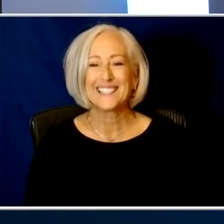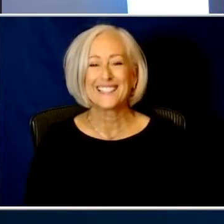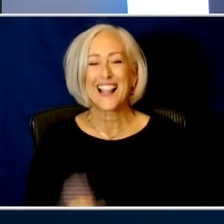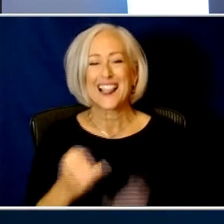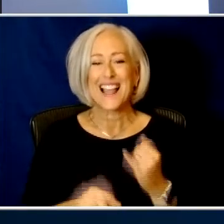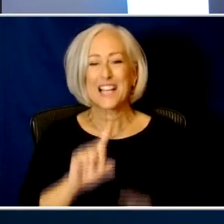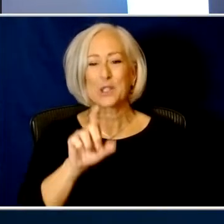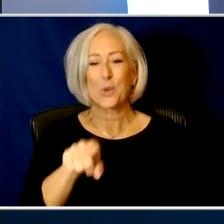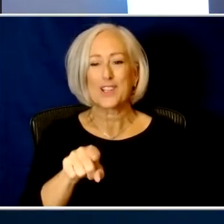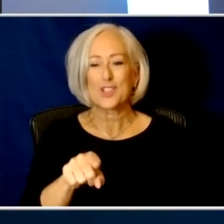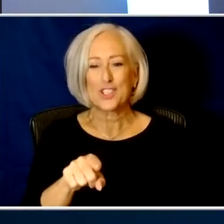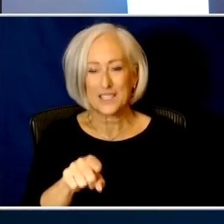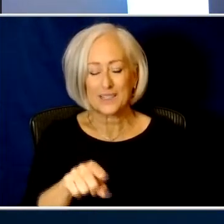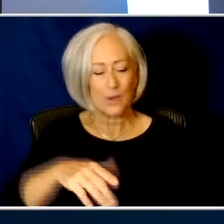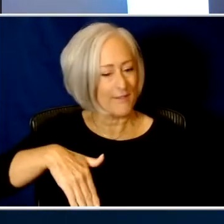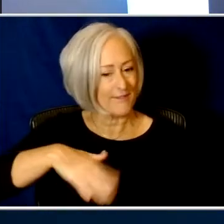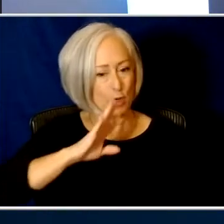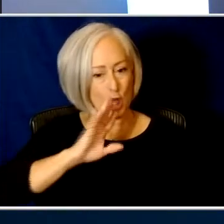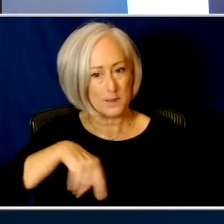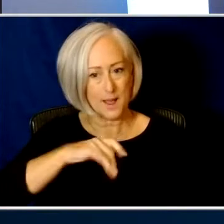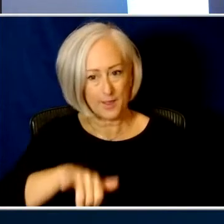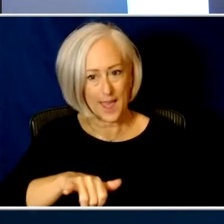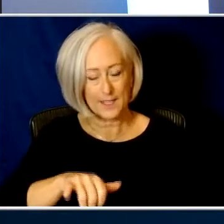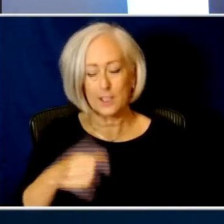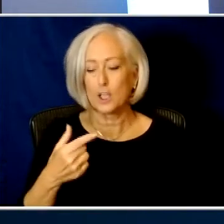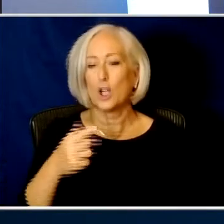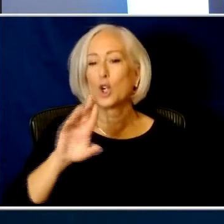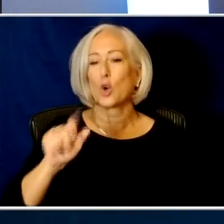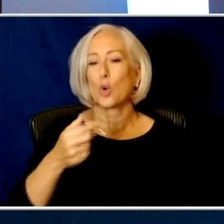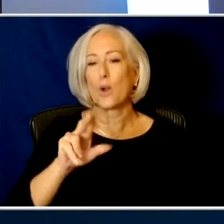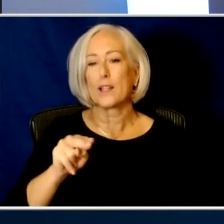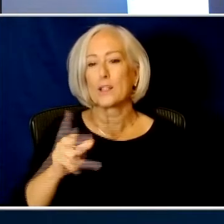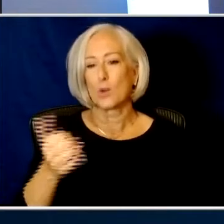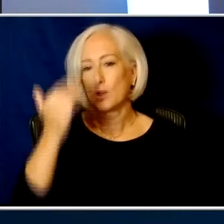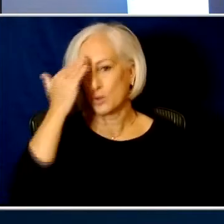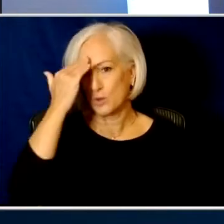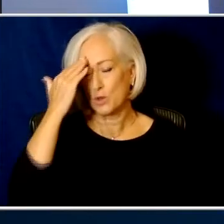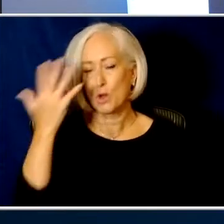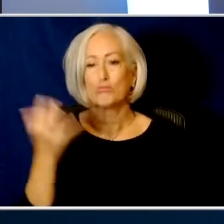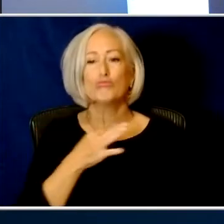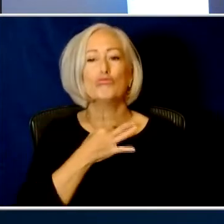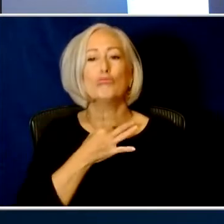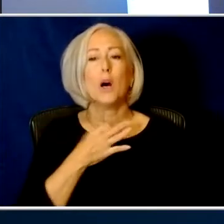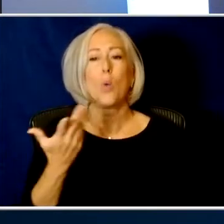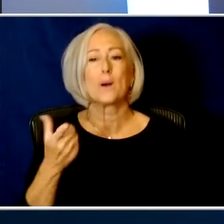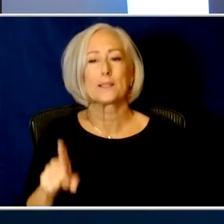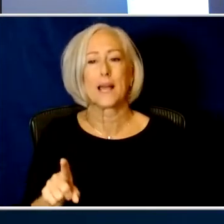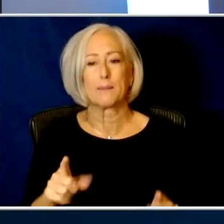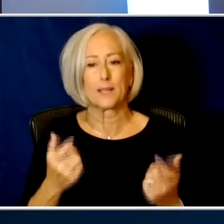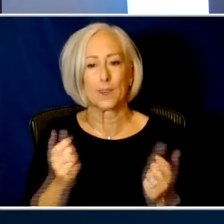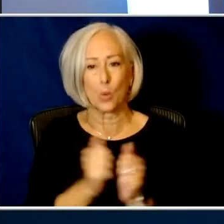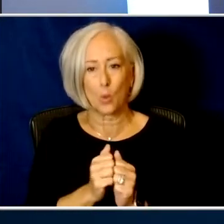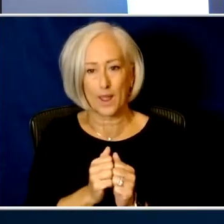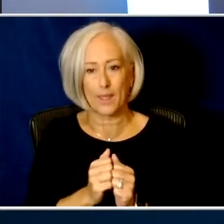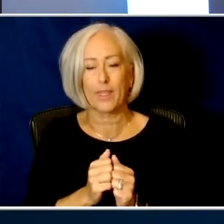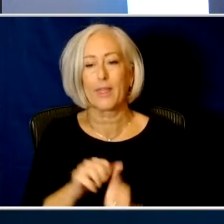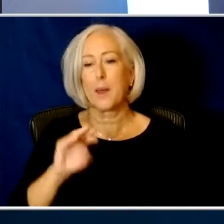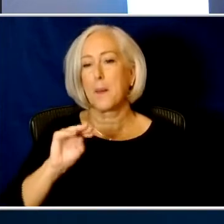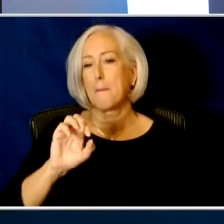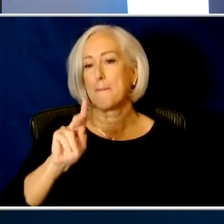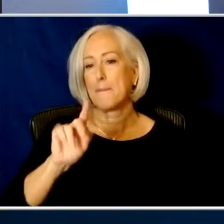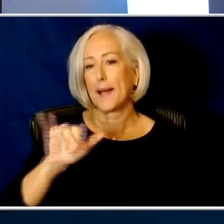get the final word from your physician that's prescribing that. But I think anytime you really want to get it, that really should not